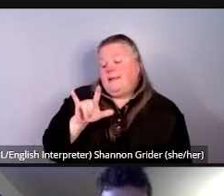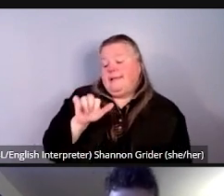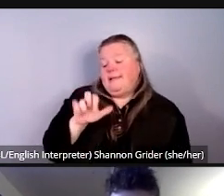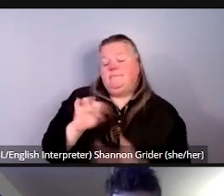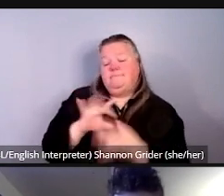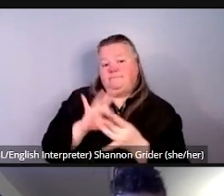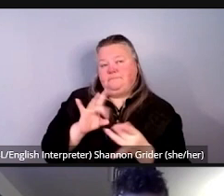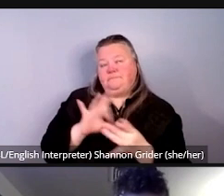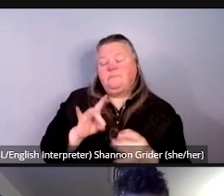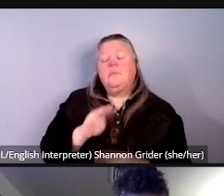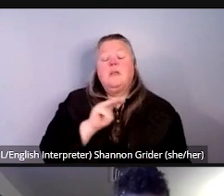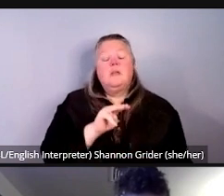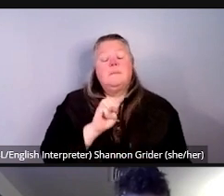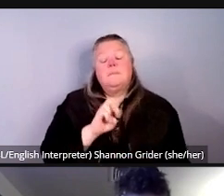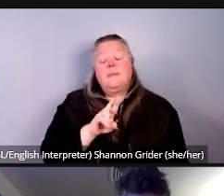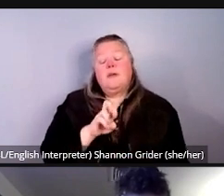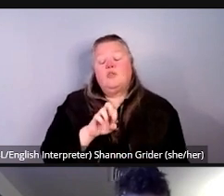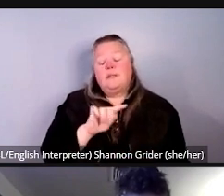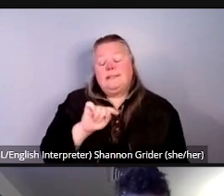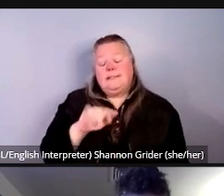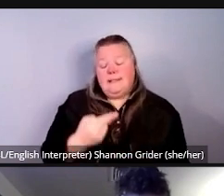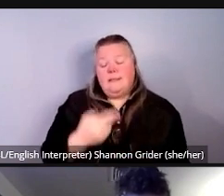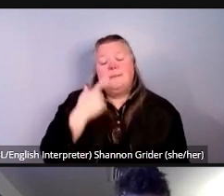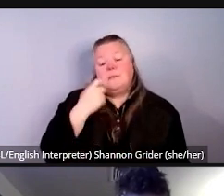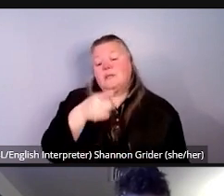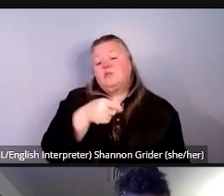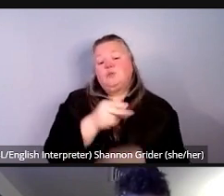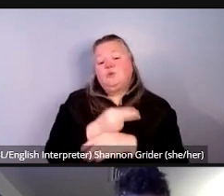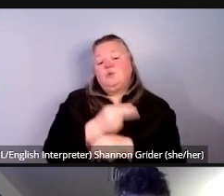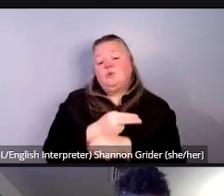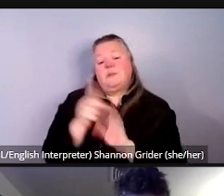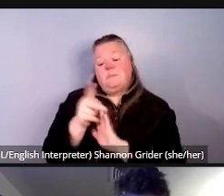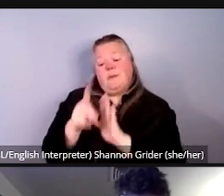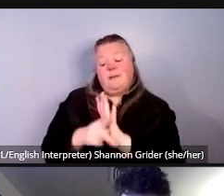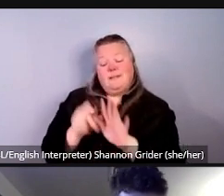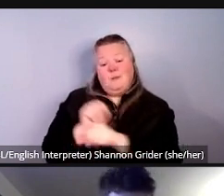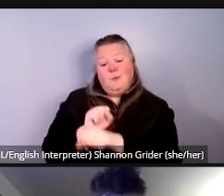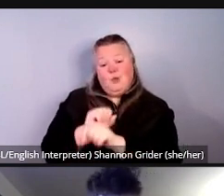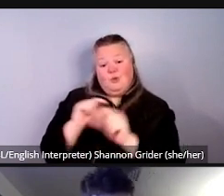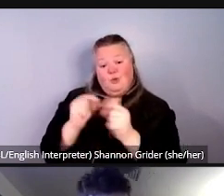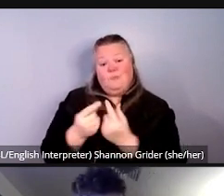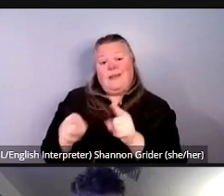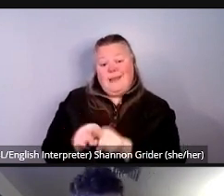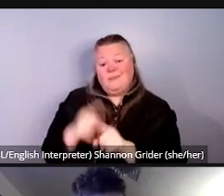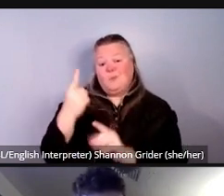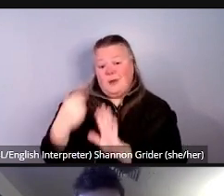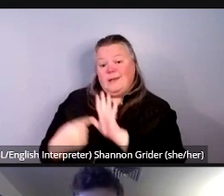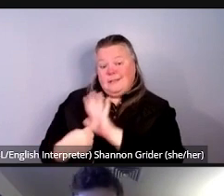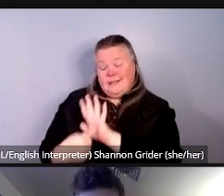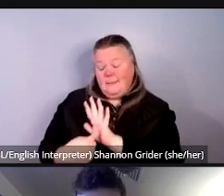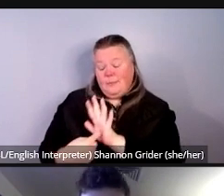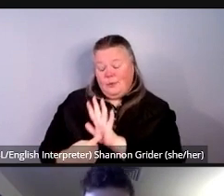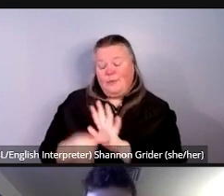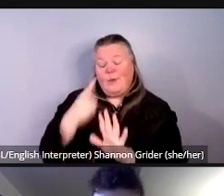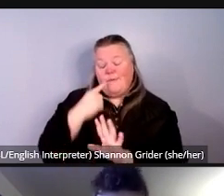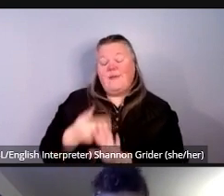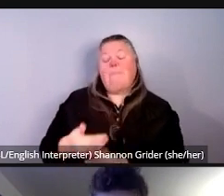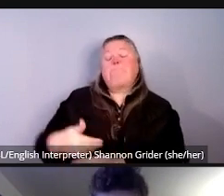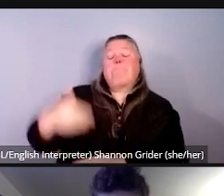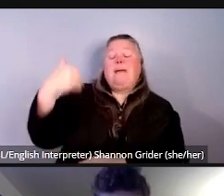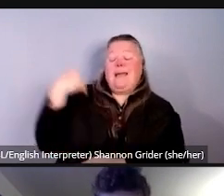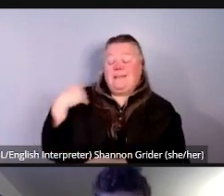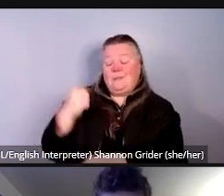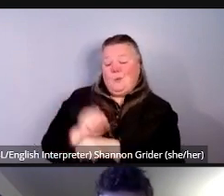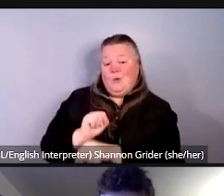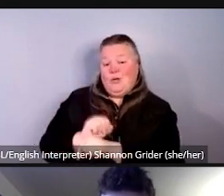underscore, since you used the policy working group as sort of an example of a past working group